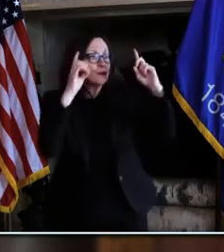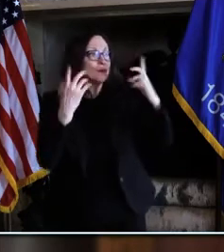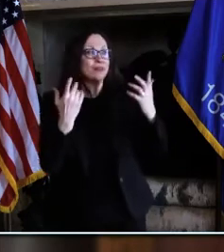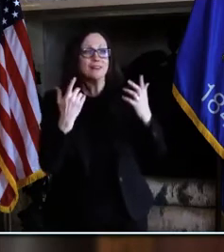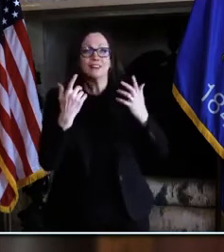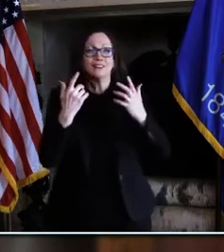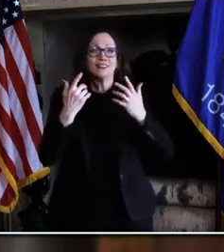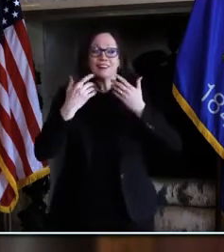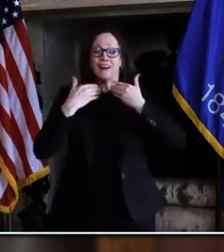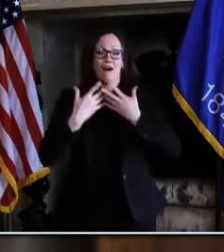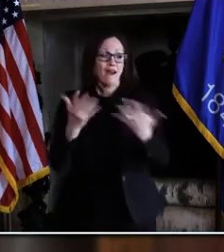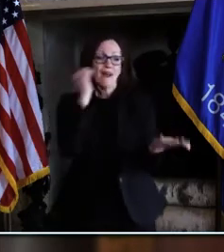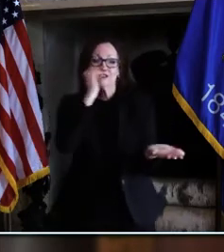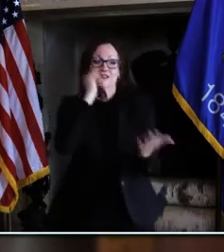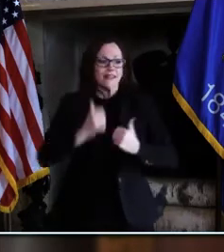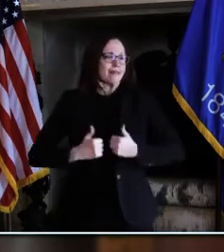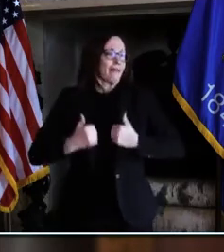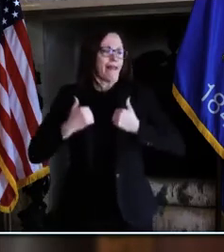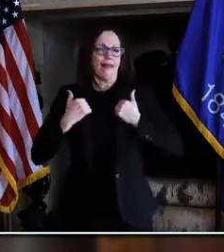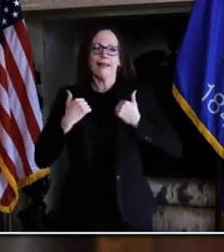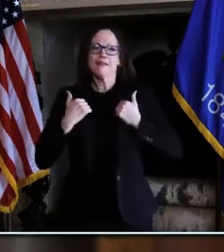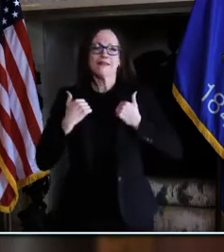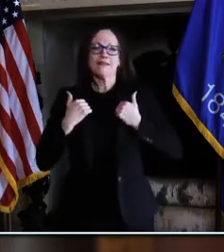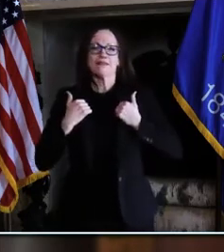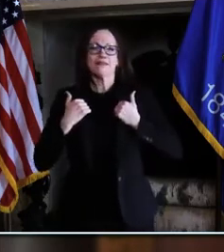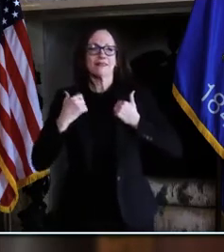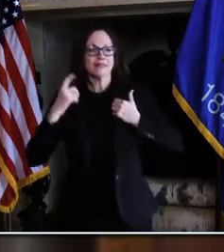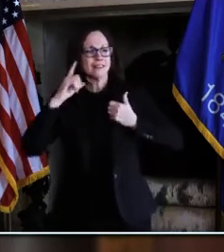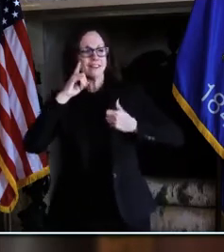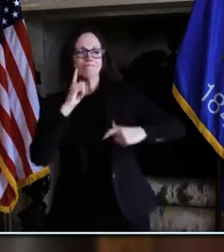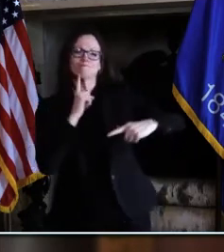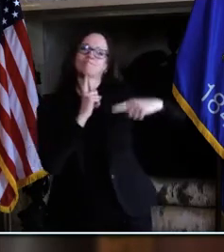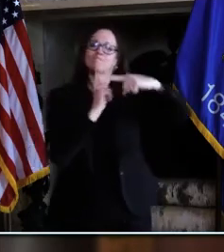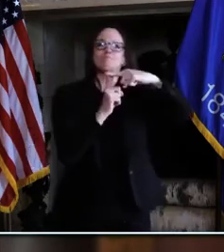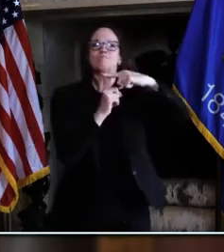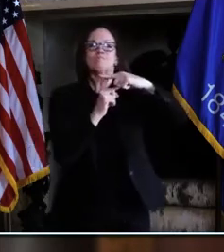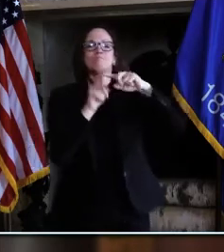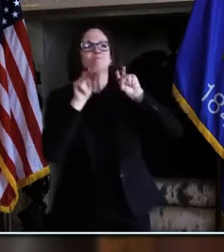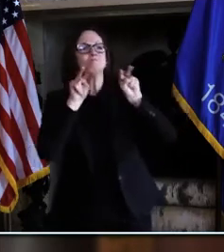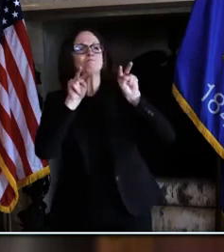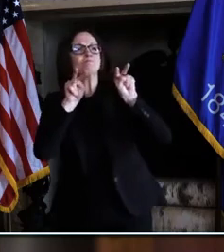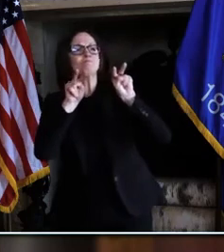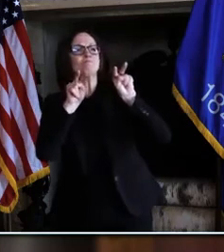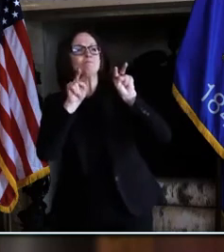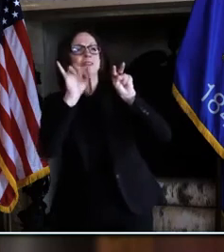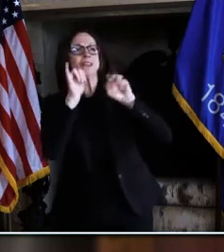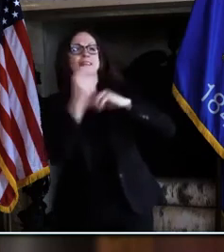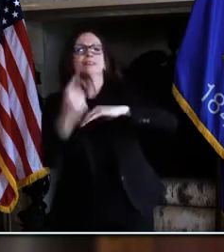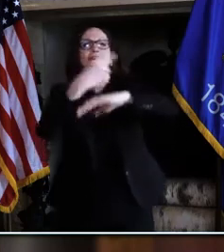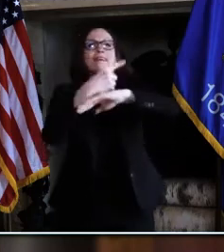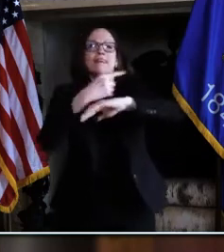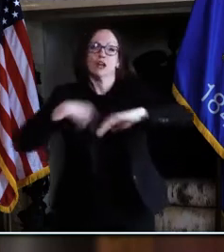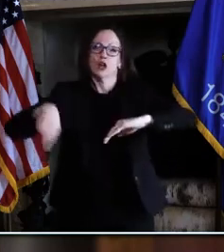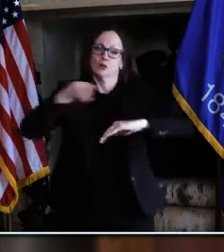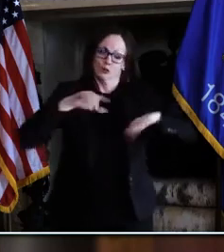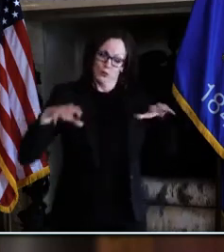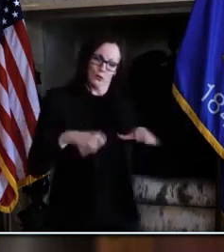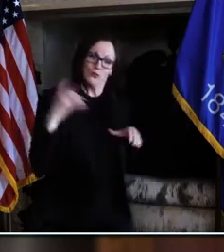day. Until that day comes, thank you again for all that you are doing. We will continue to be